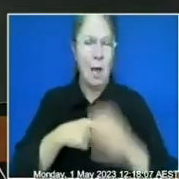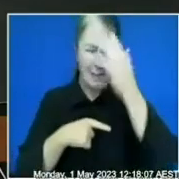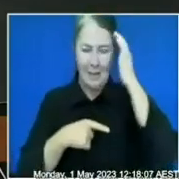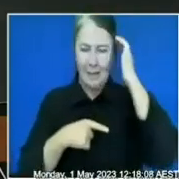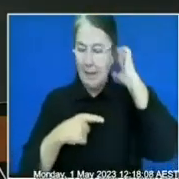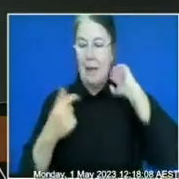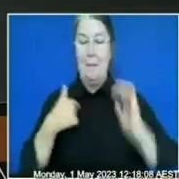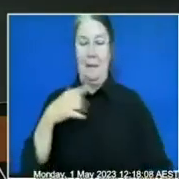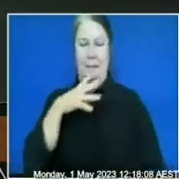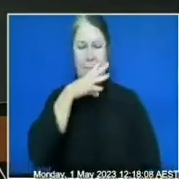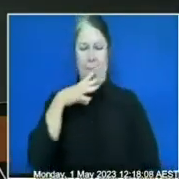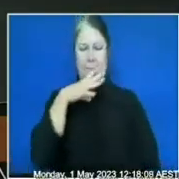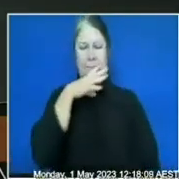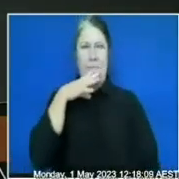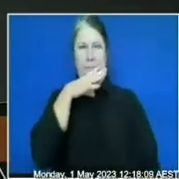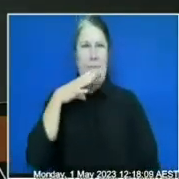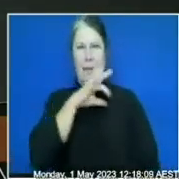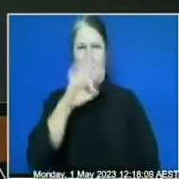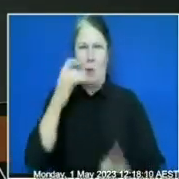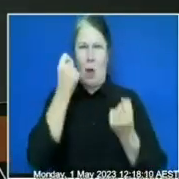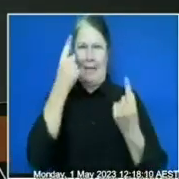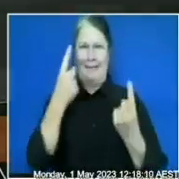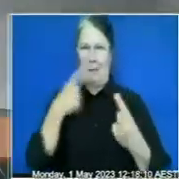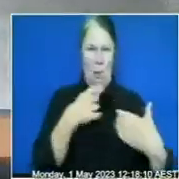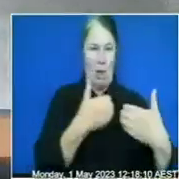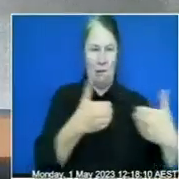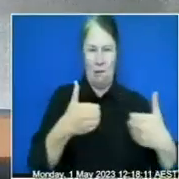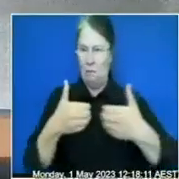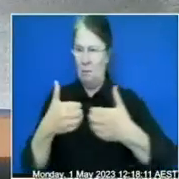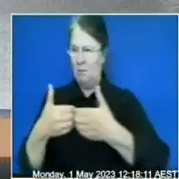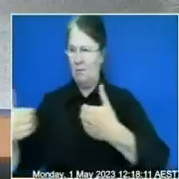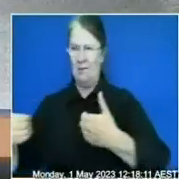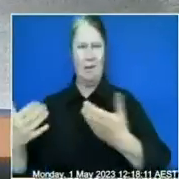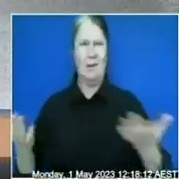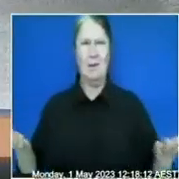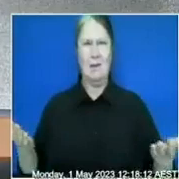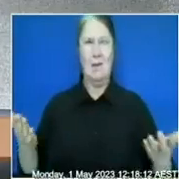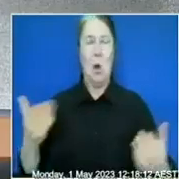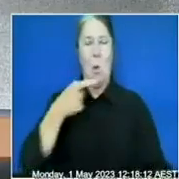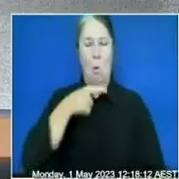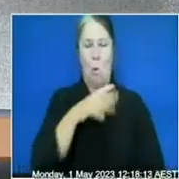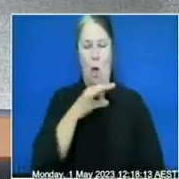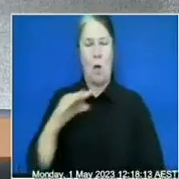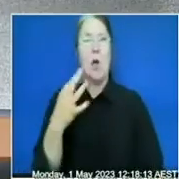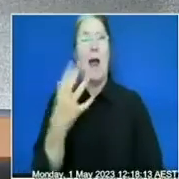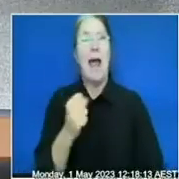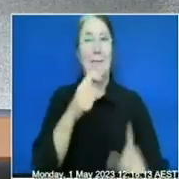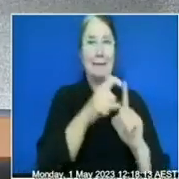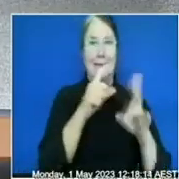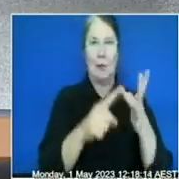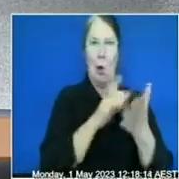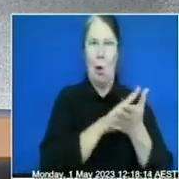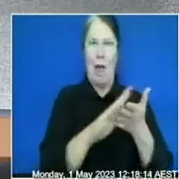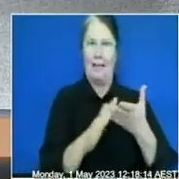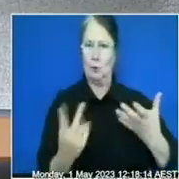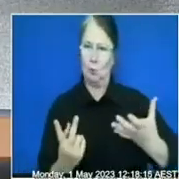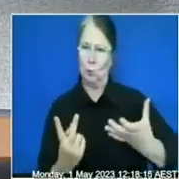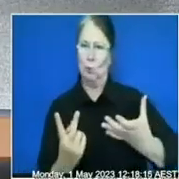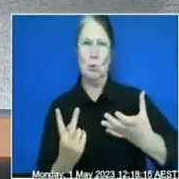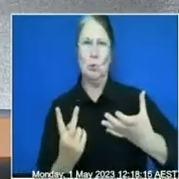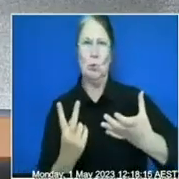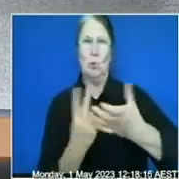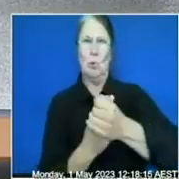Health together? What is that? Why is that this separate? I can't speculate on the decision for why Justice